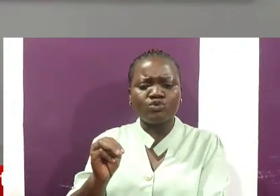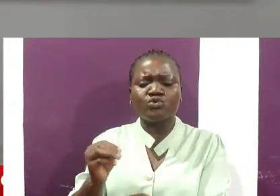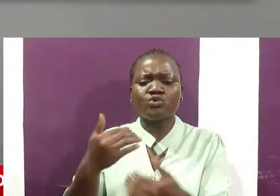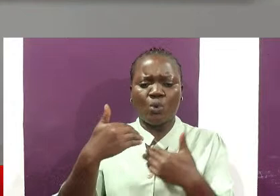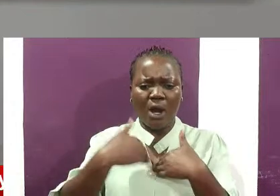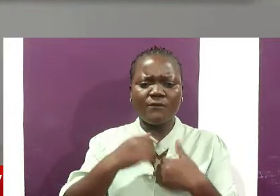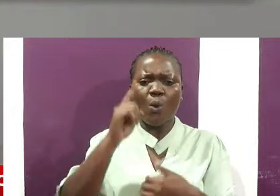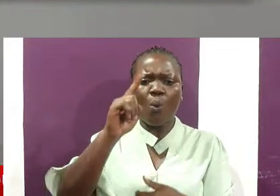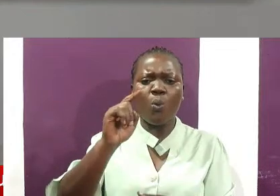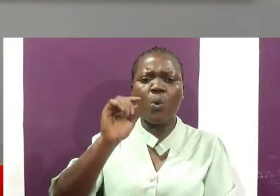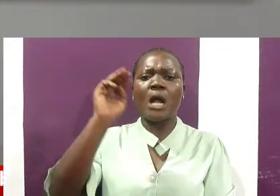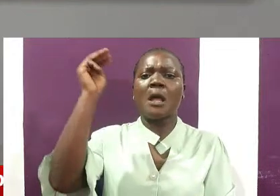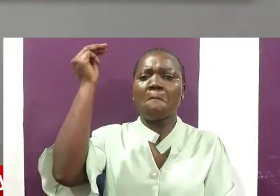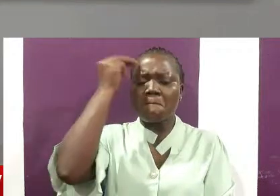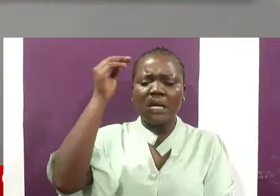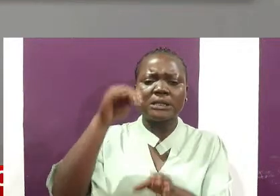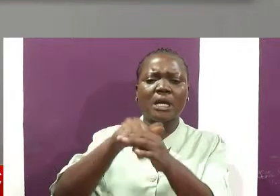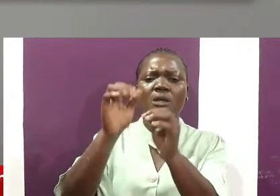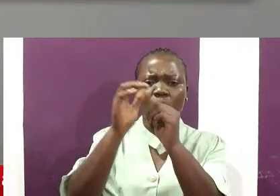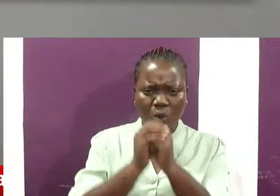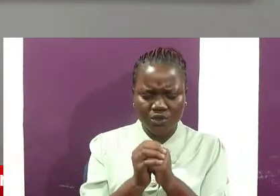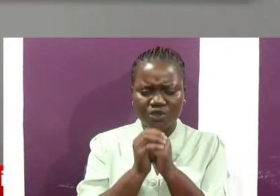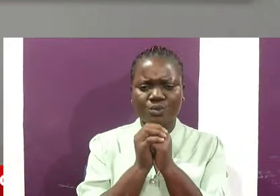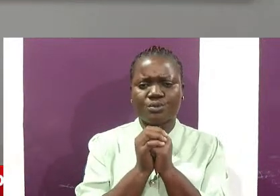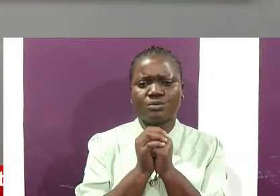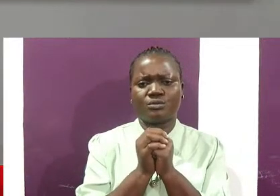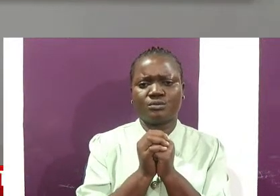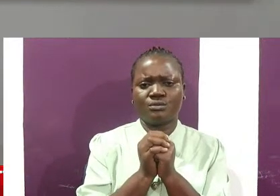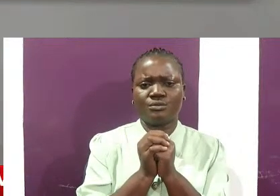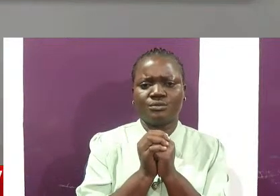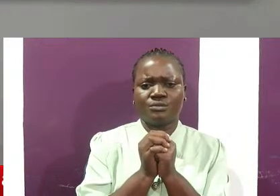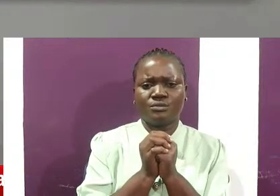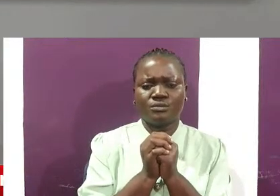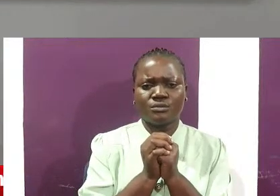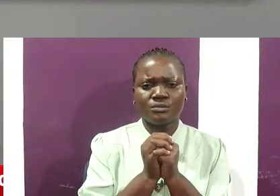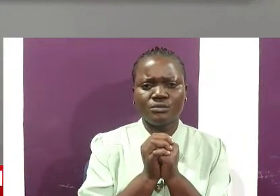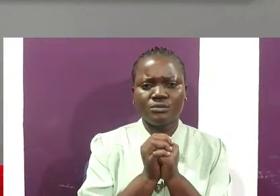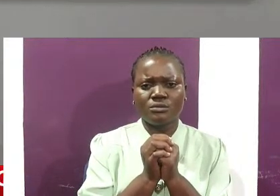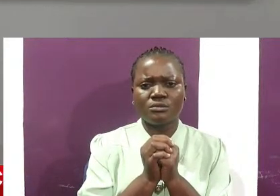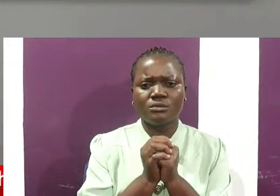Which is evident by the daily growth that was experienced by the first century church.